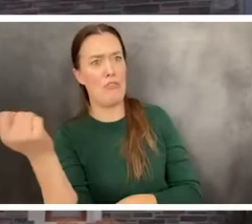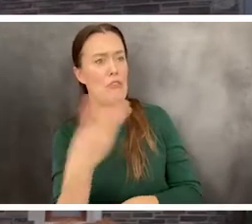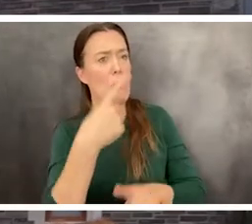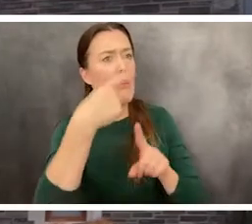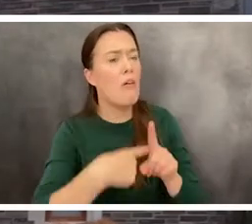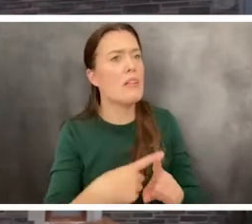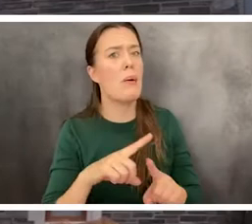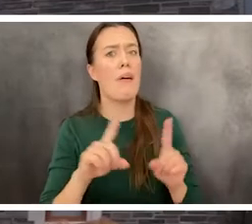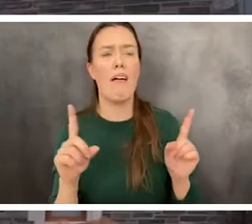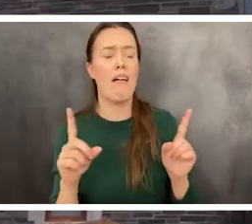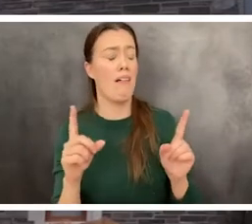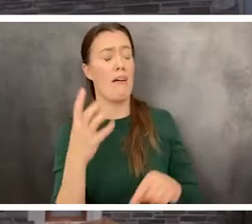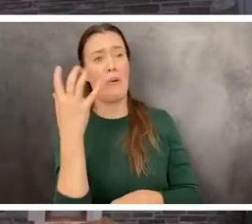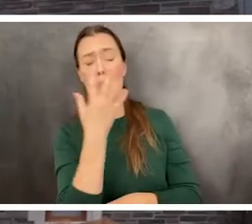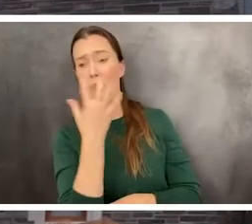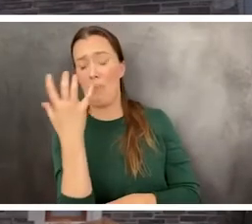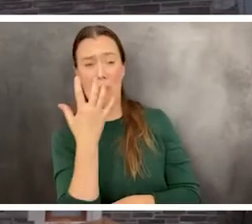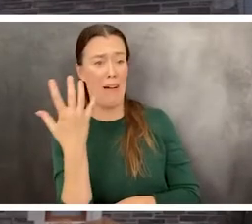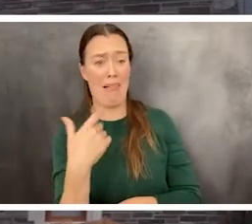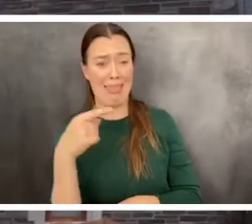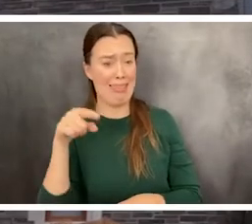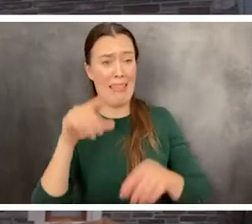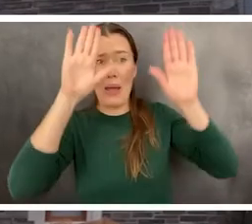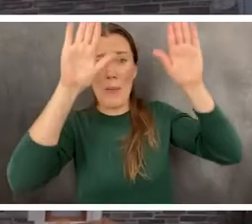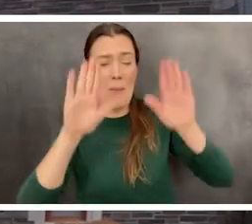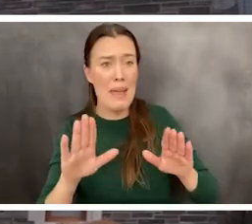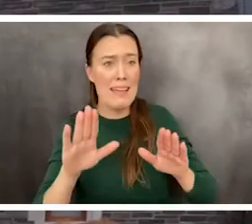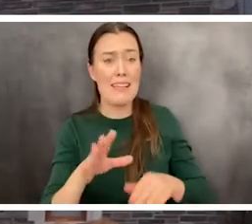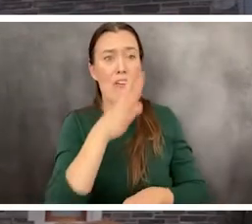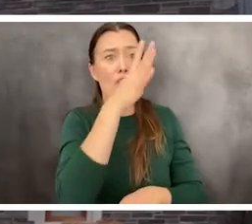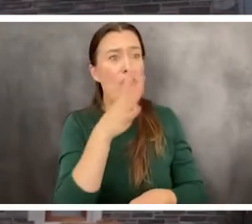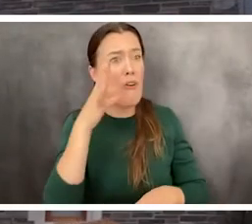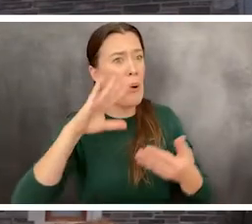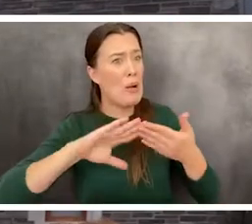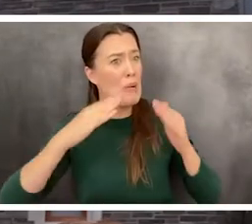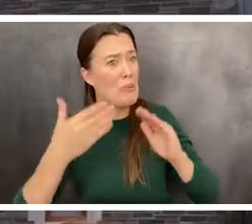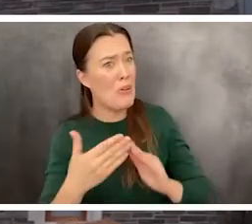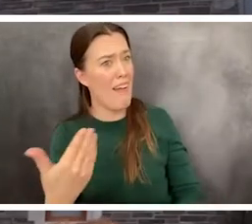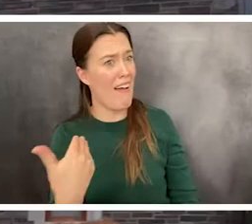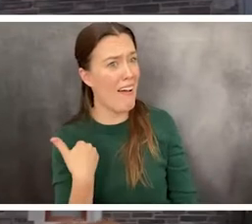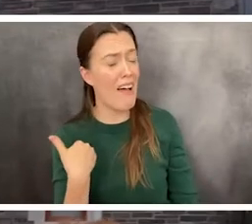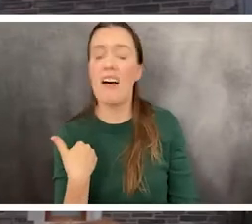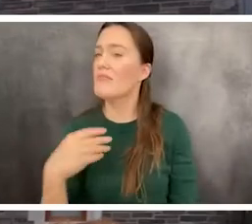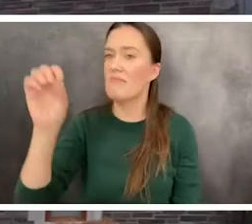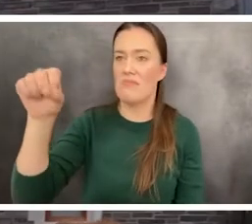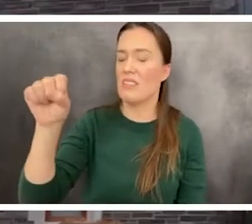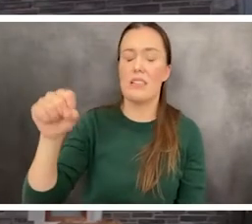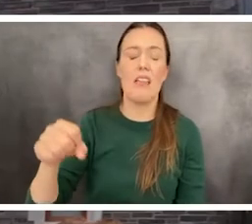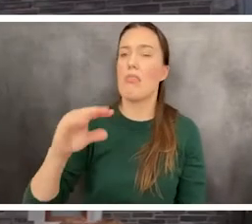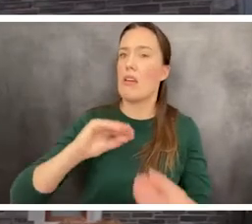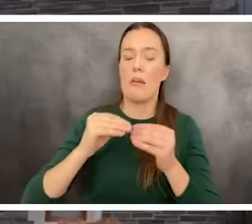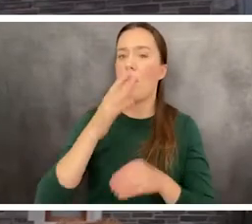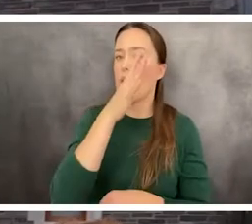but I've just been so wowed by what an amazing garden farm community it is. The